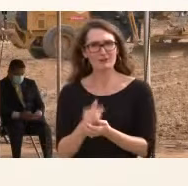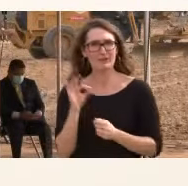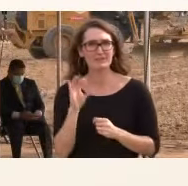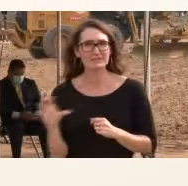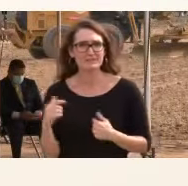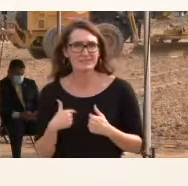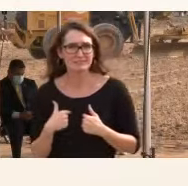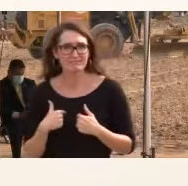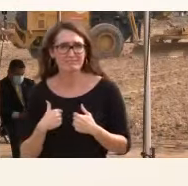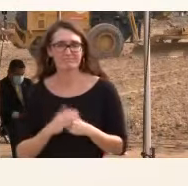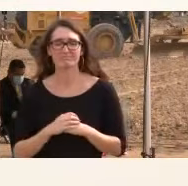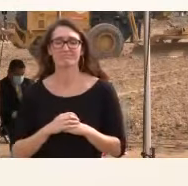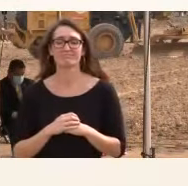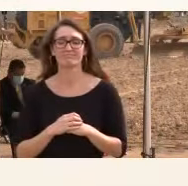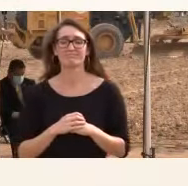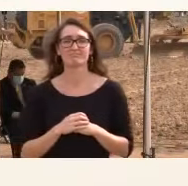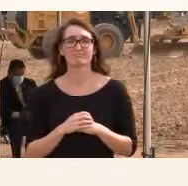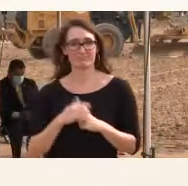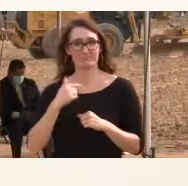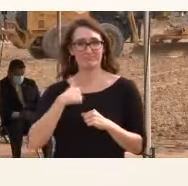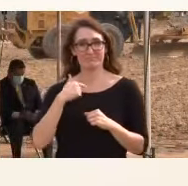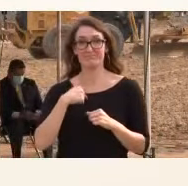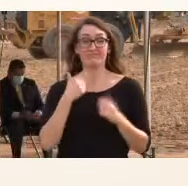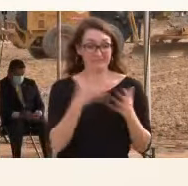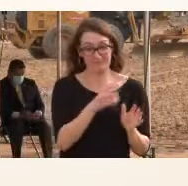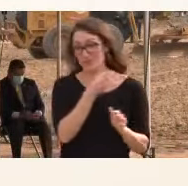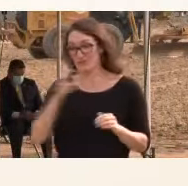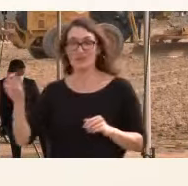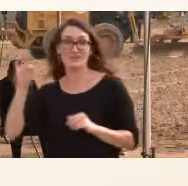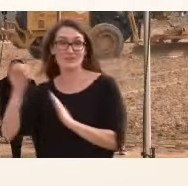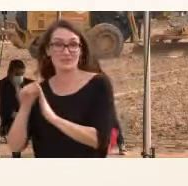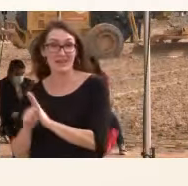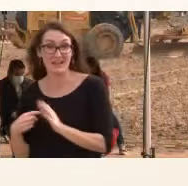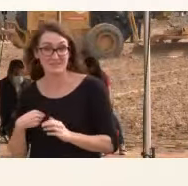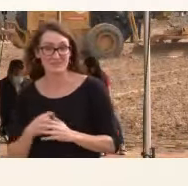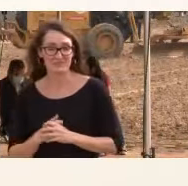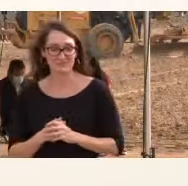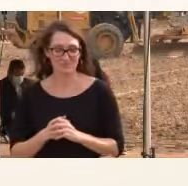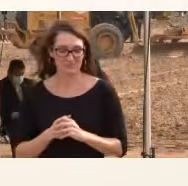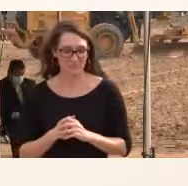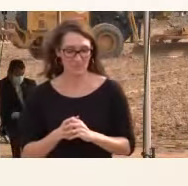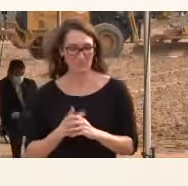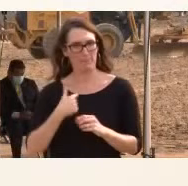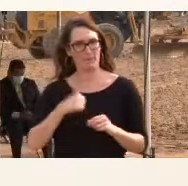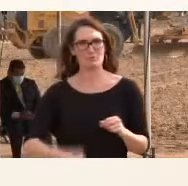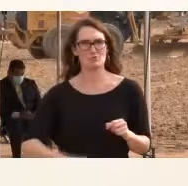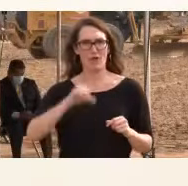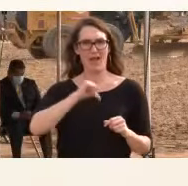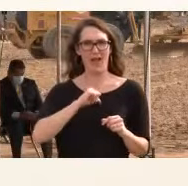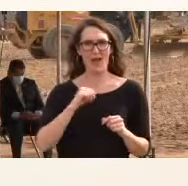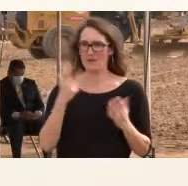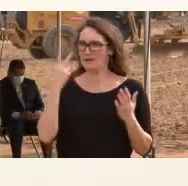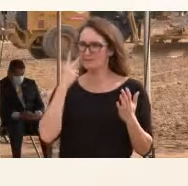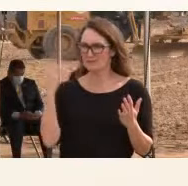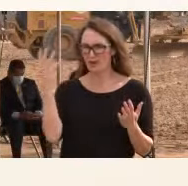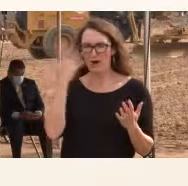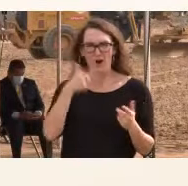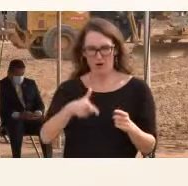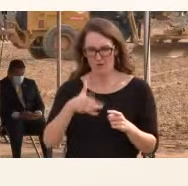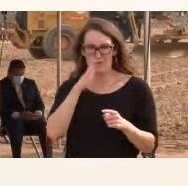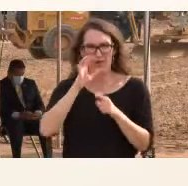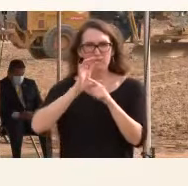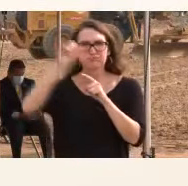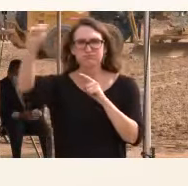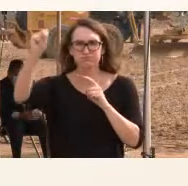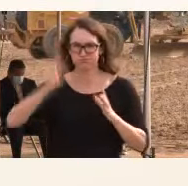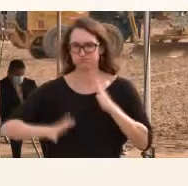Fresno City College and I did transfer to Fresno State. It makes me proud to see a state-of-the-art campus coming to